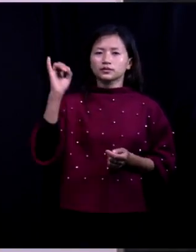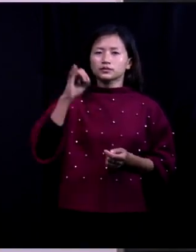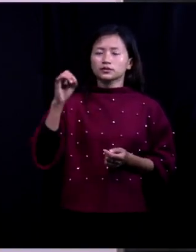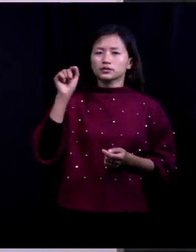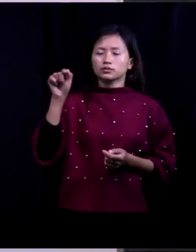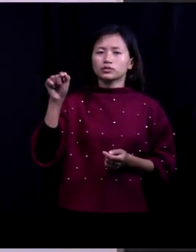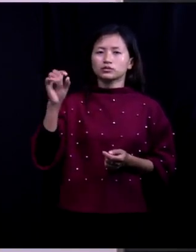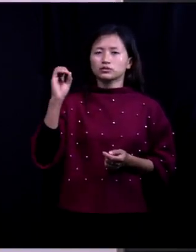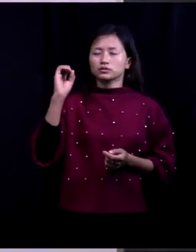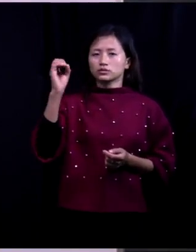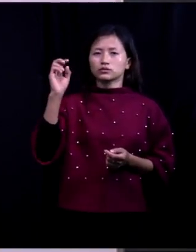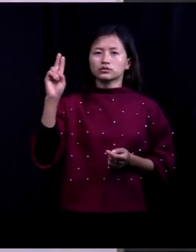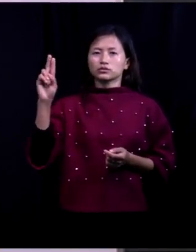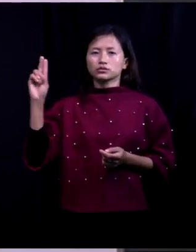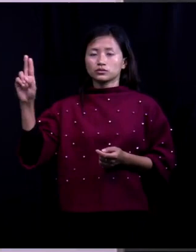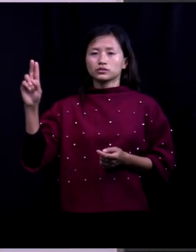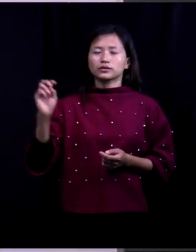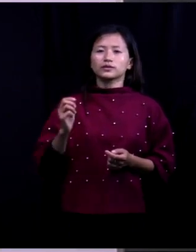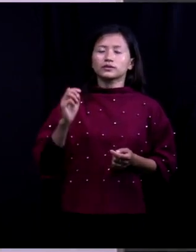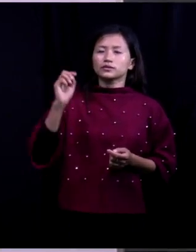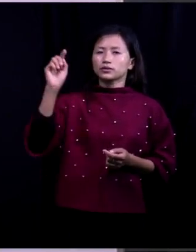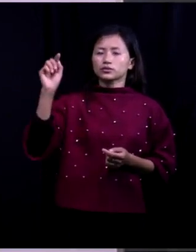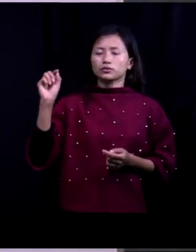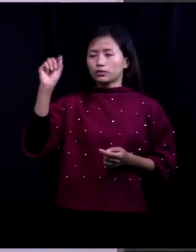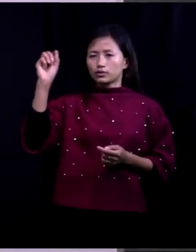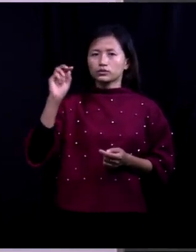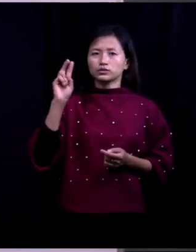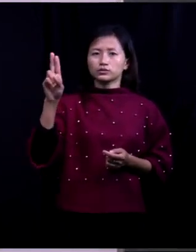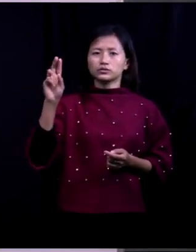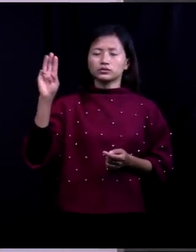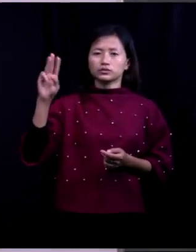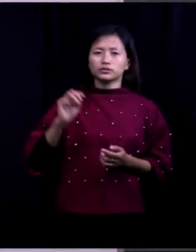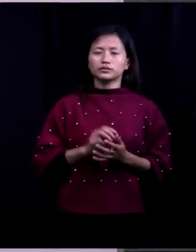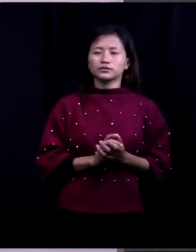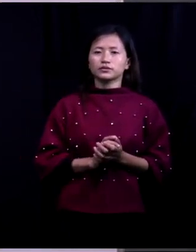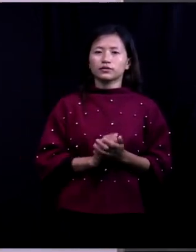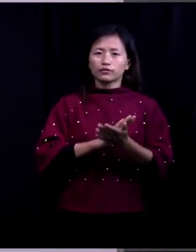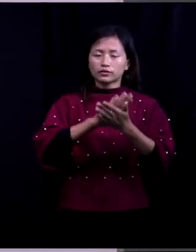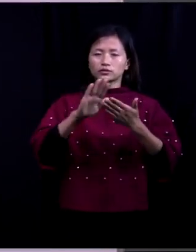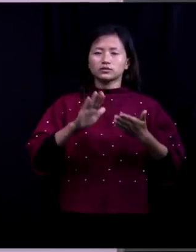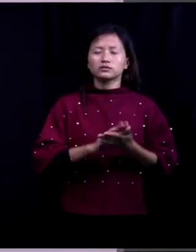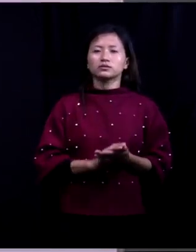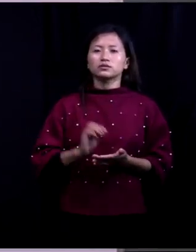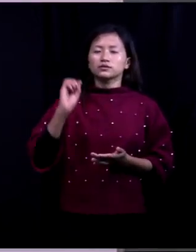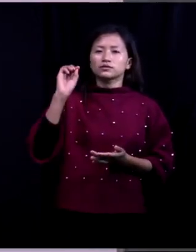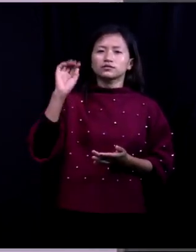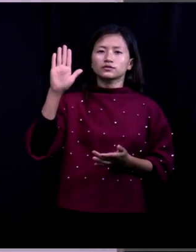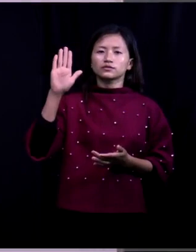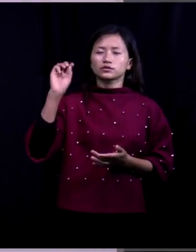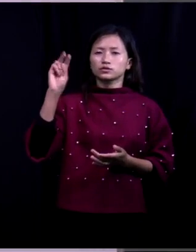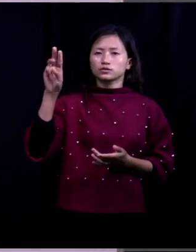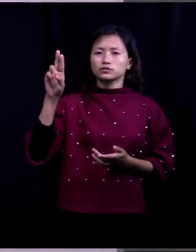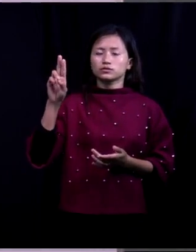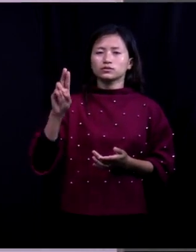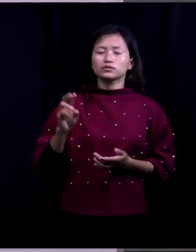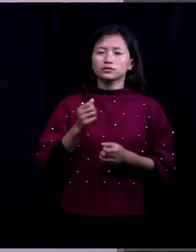into 10 to the power 23 atoms of helium. Therefore, if we have 52 grams,